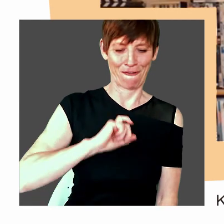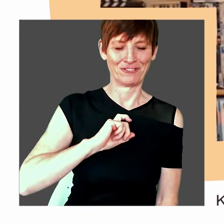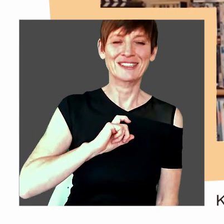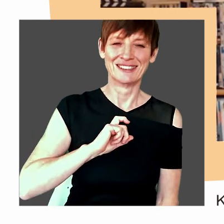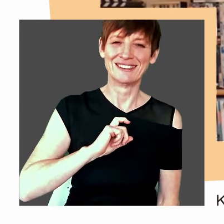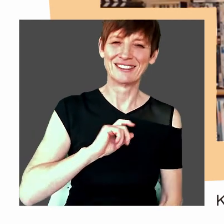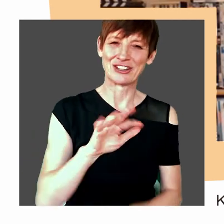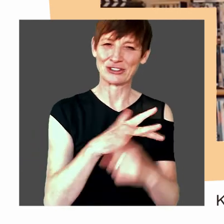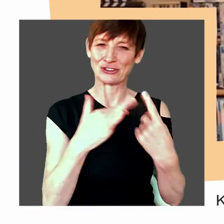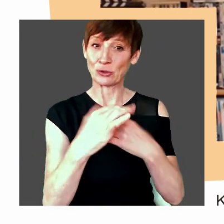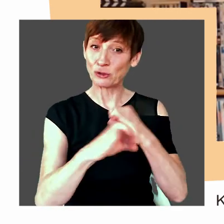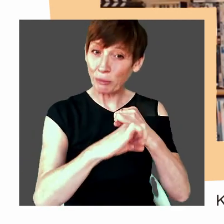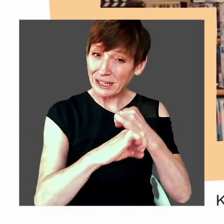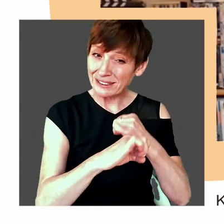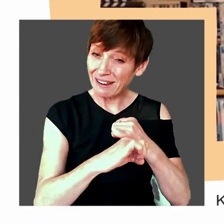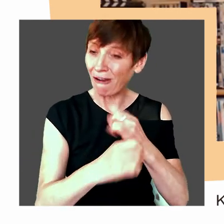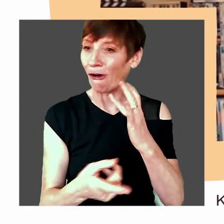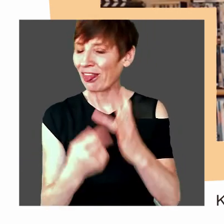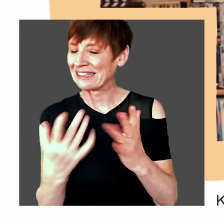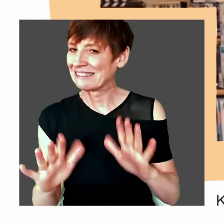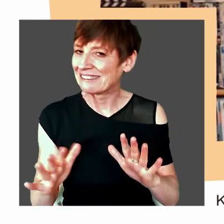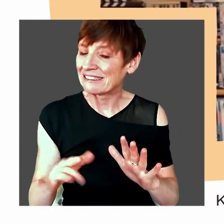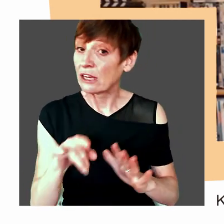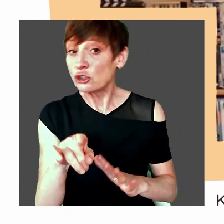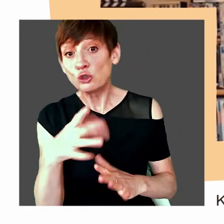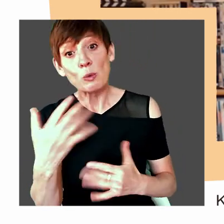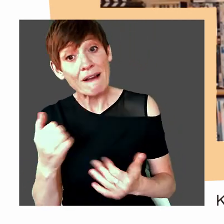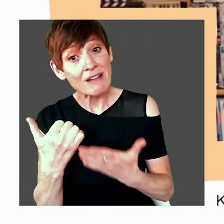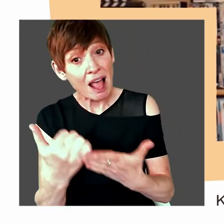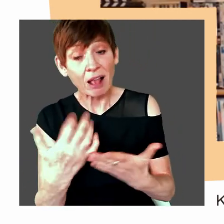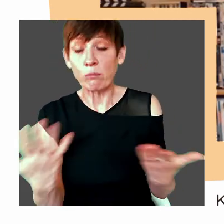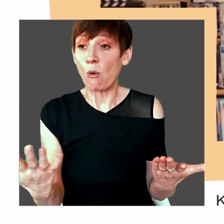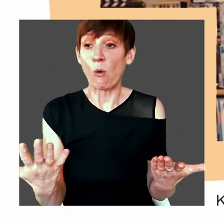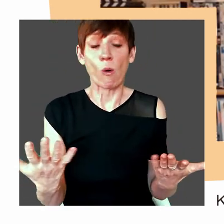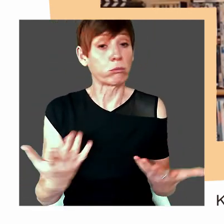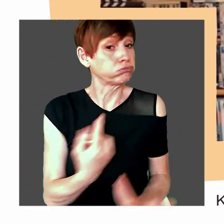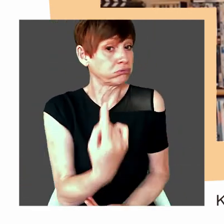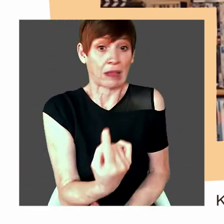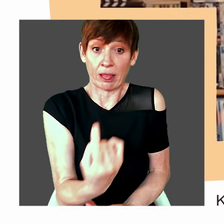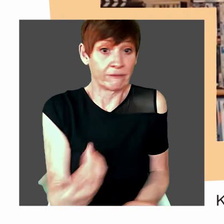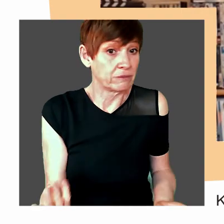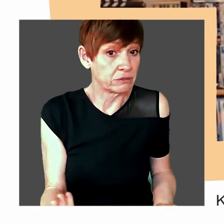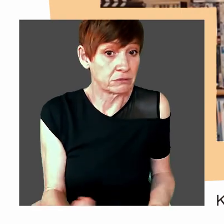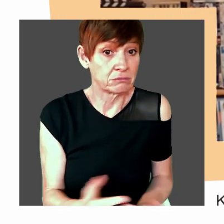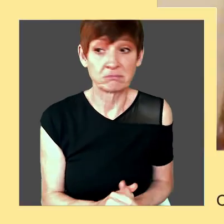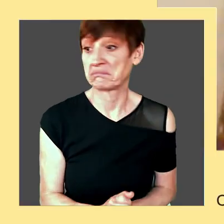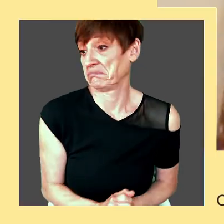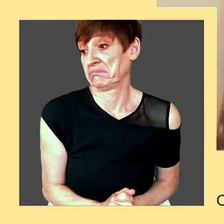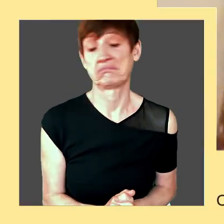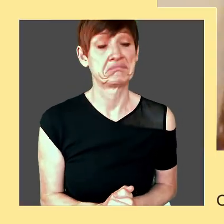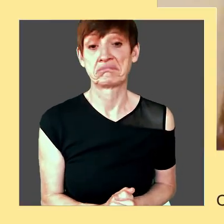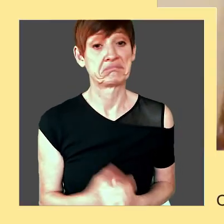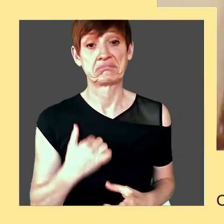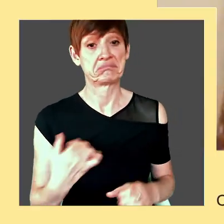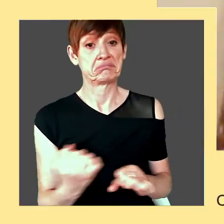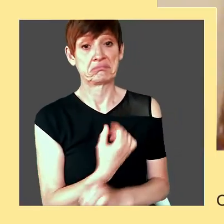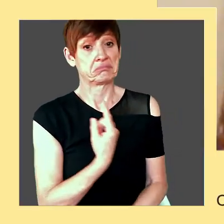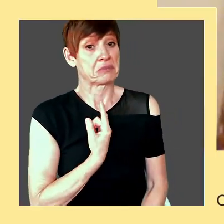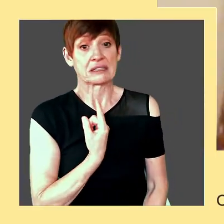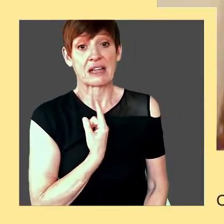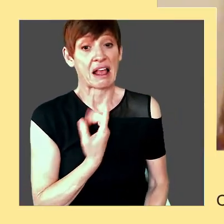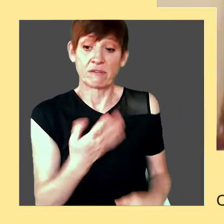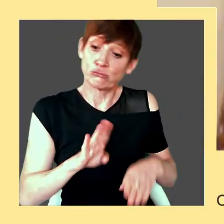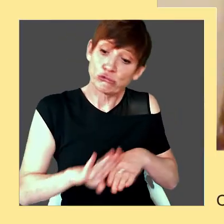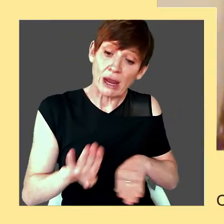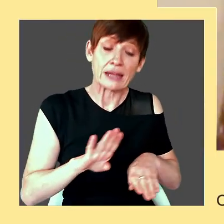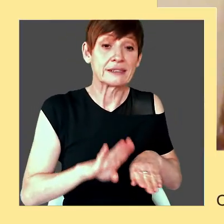with social media, or did you just have a good instinct for it? No, I just did it myself and